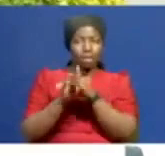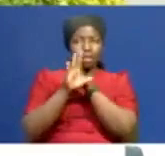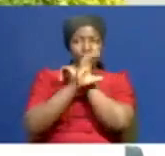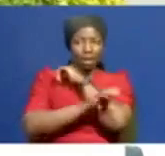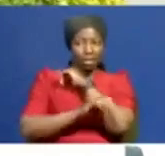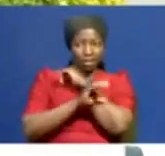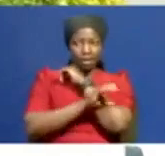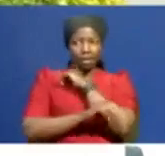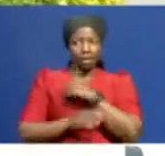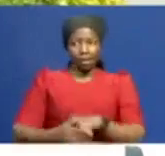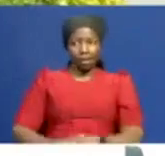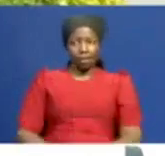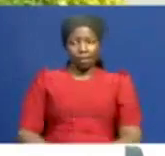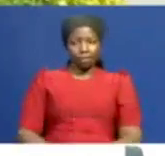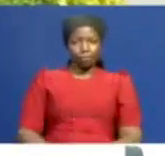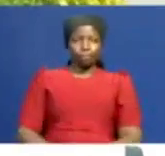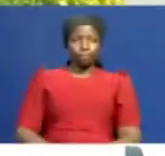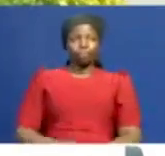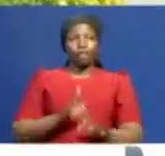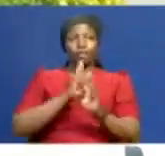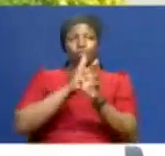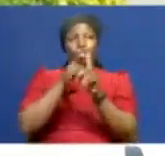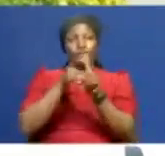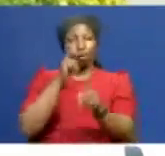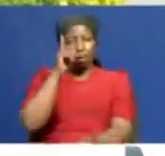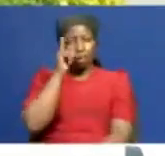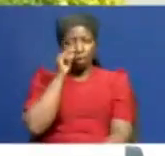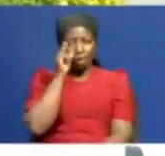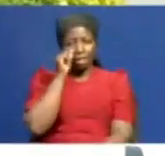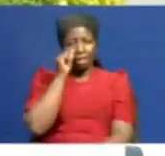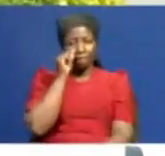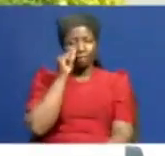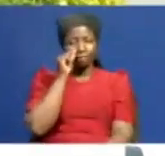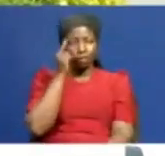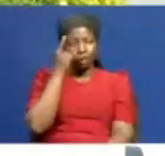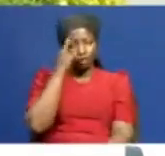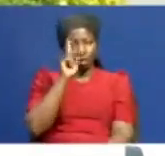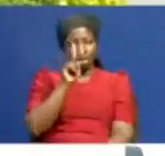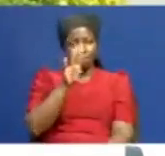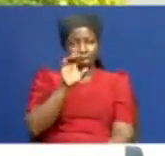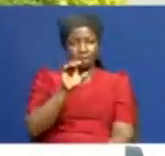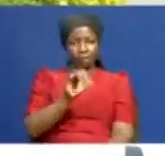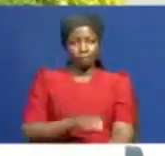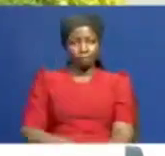I'm Regina Manyara reporting from Mombasa for KBC Channel 1.